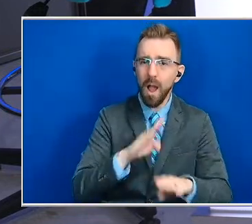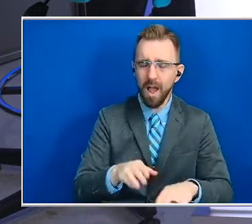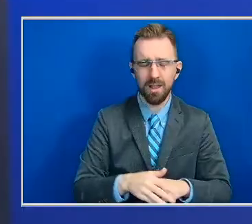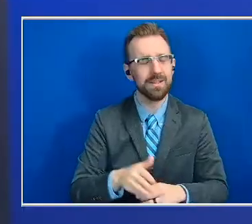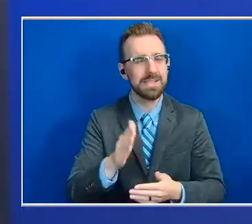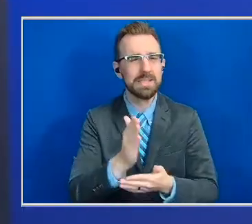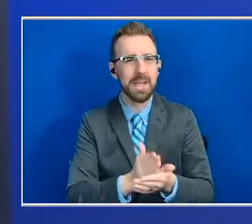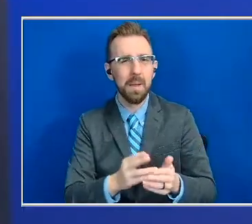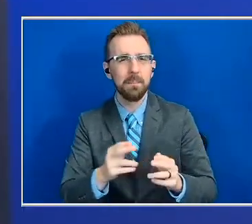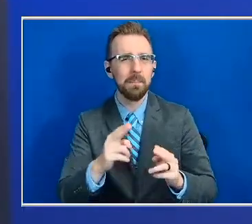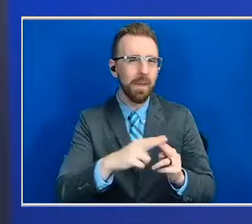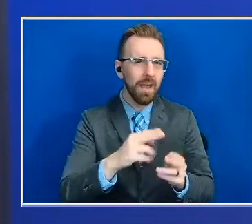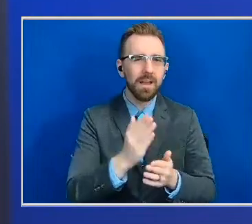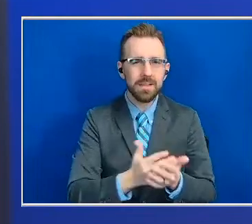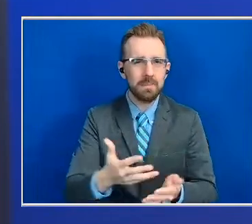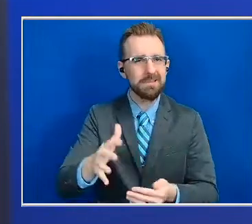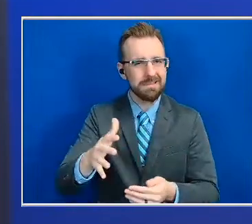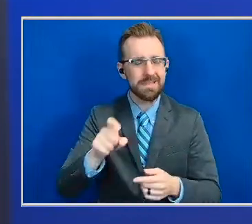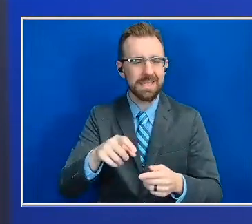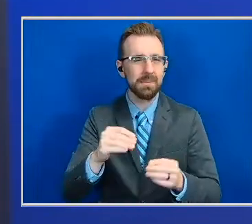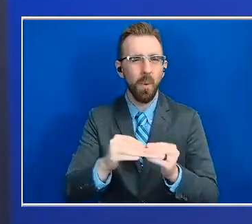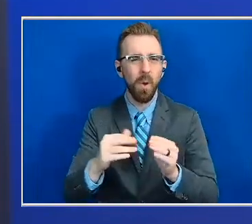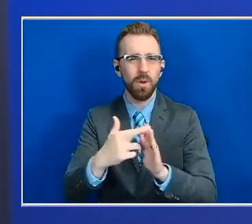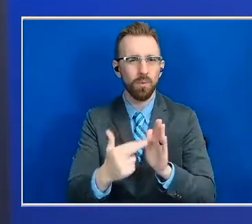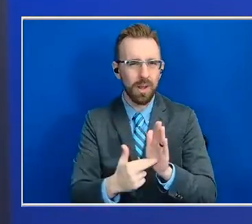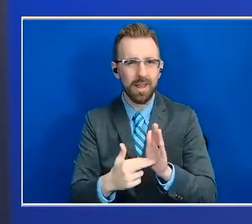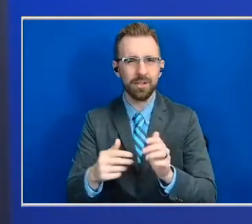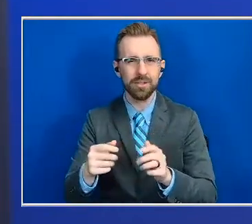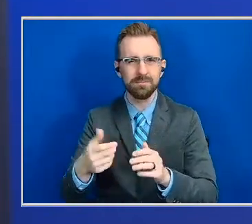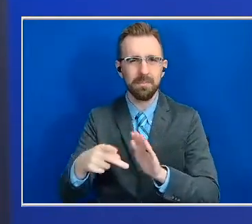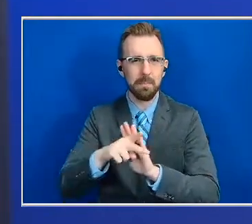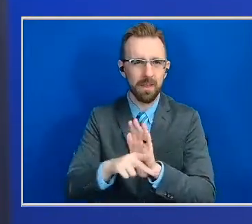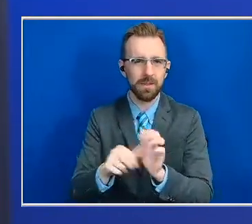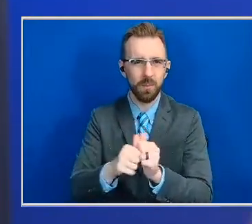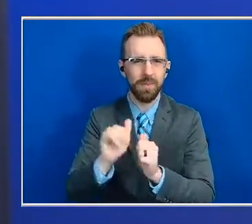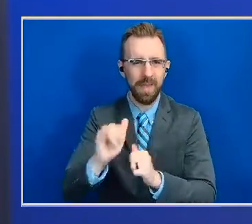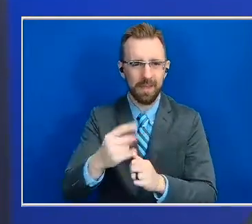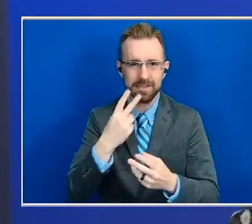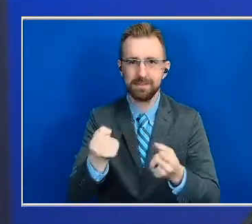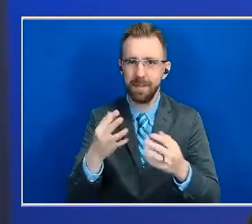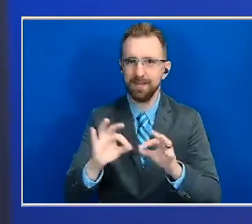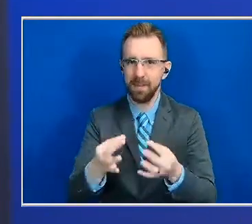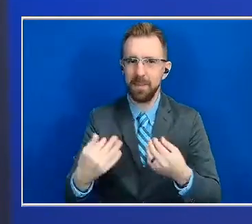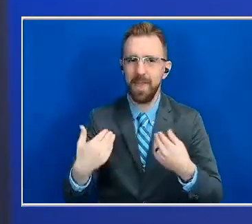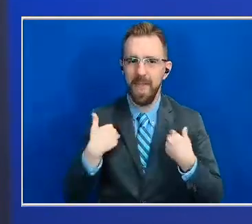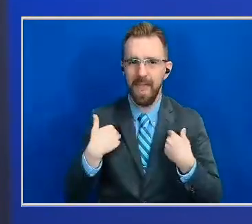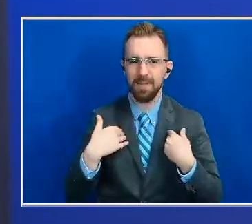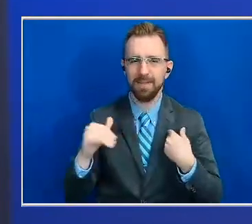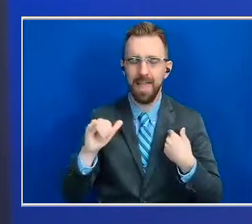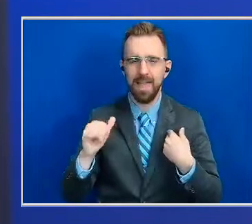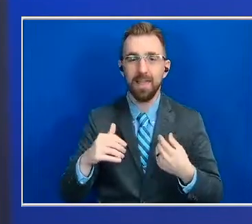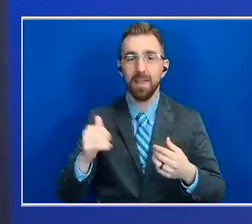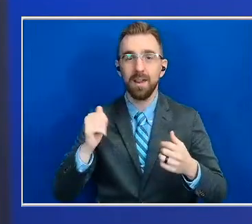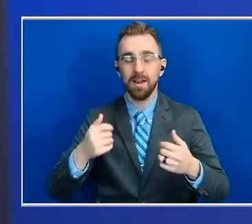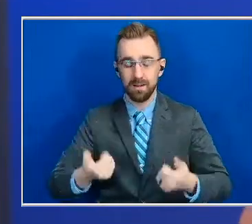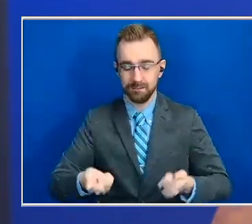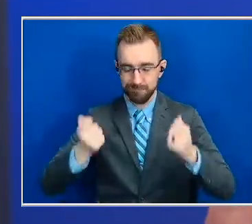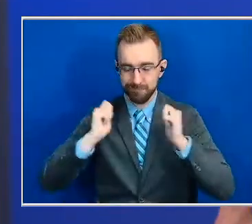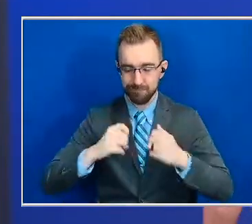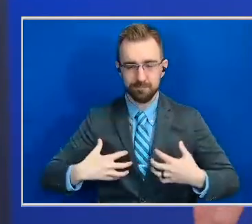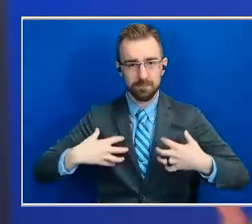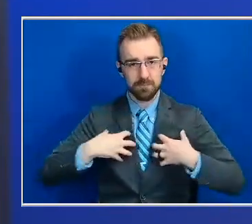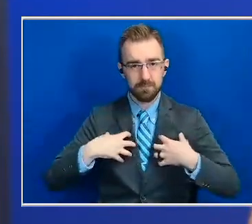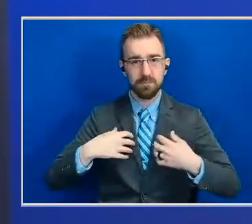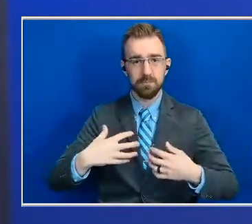think we need more regulation around some of these. We see lots of families that have the wearable type pumps that are, can be